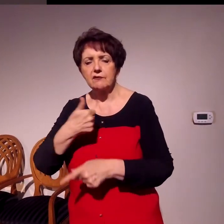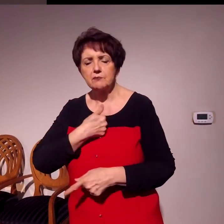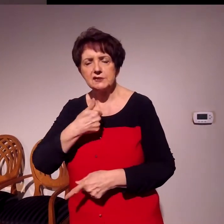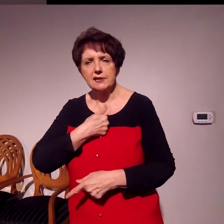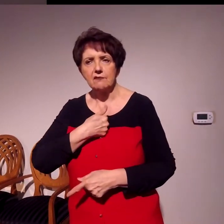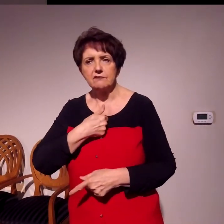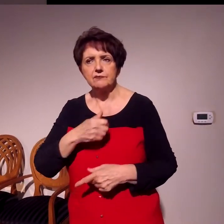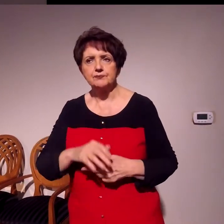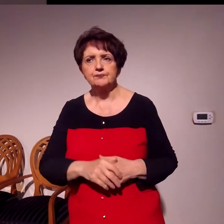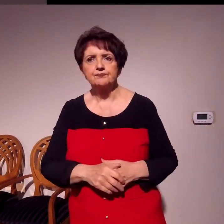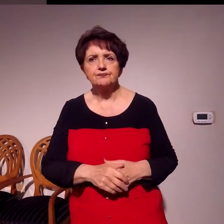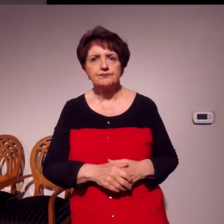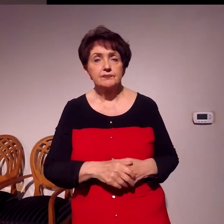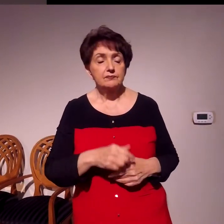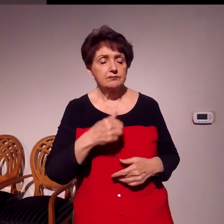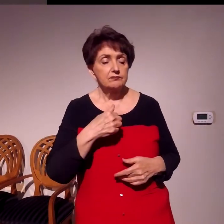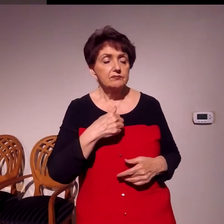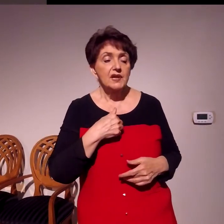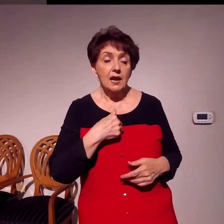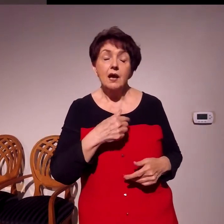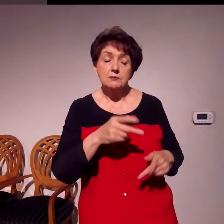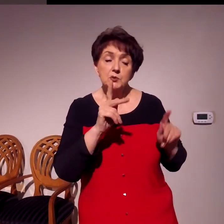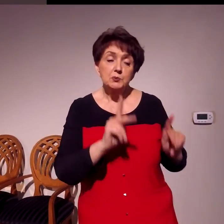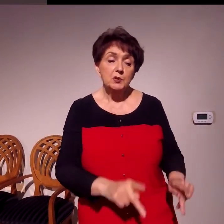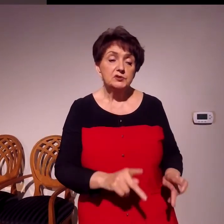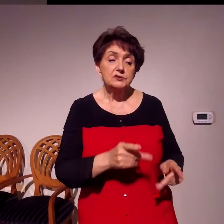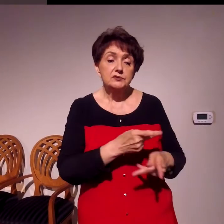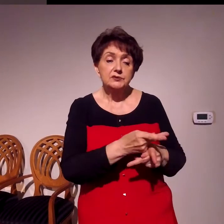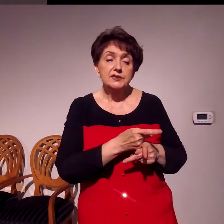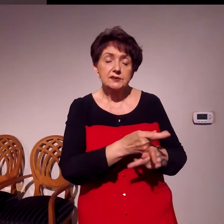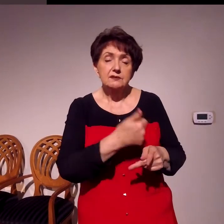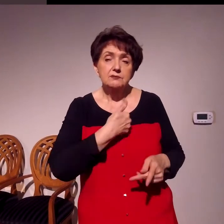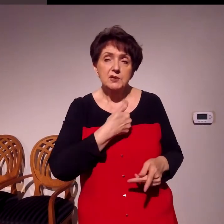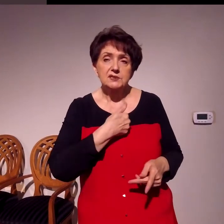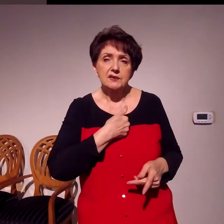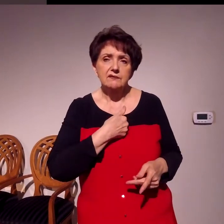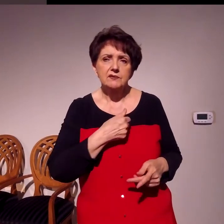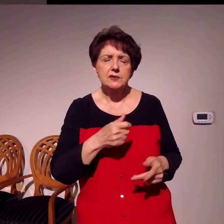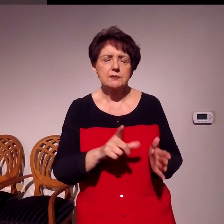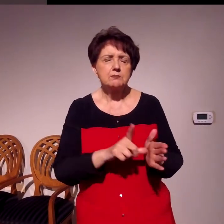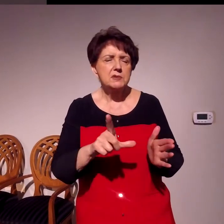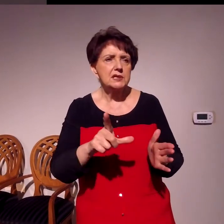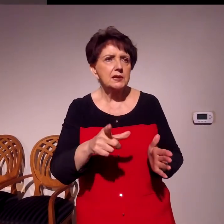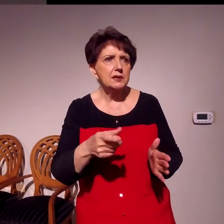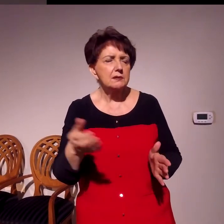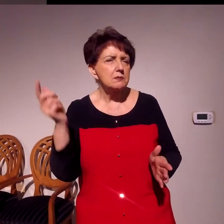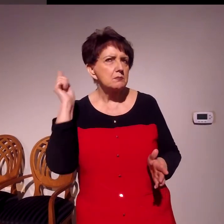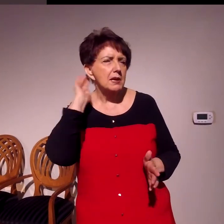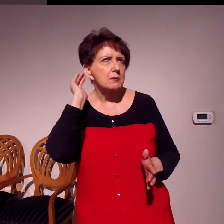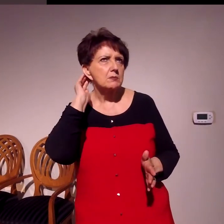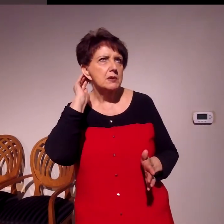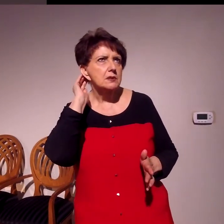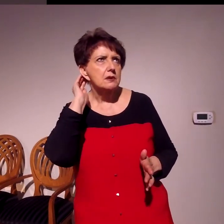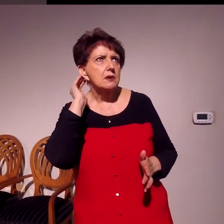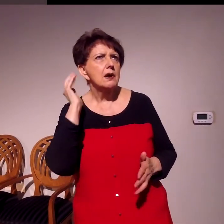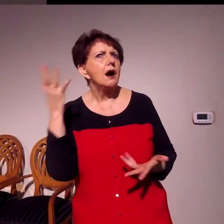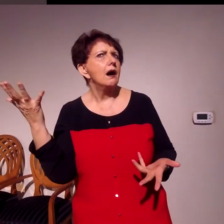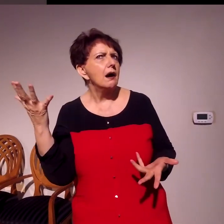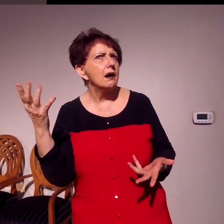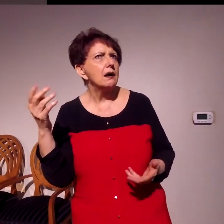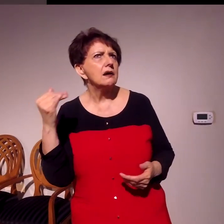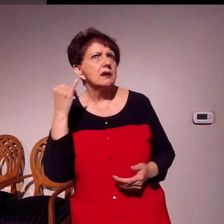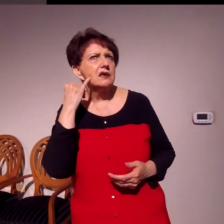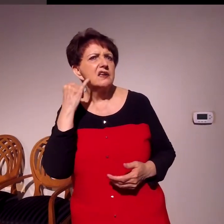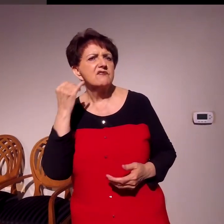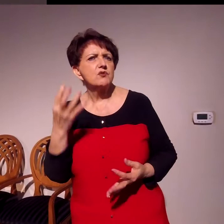person who takes care of themselves. And immediately in the back of my mind came, oh, well, if you're so important as to take